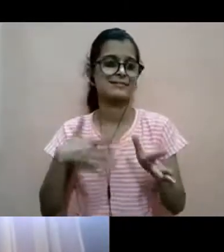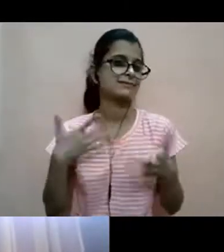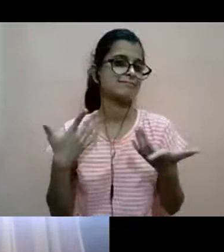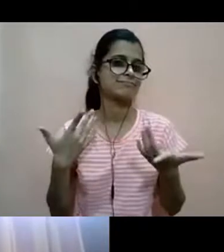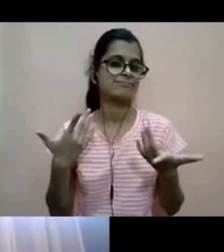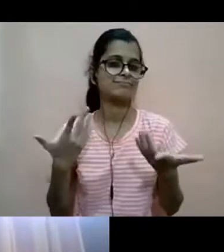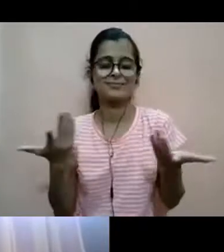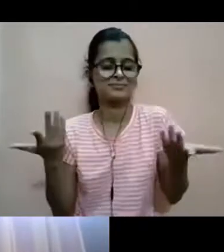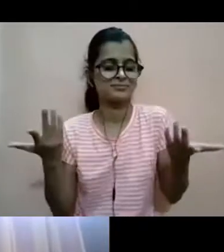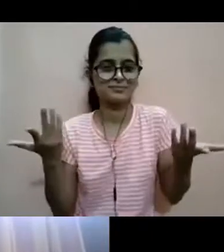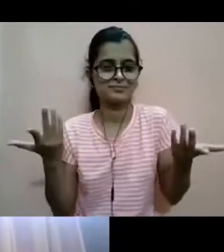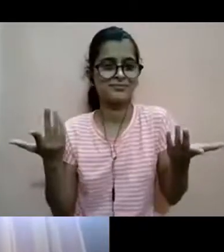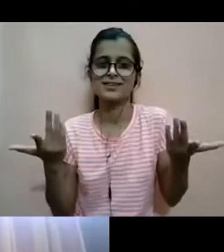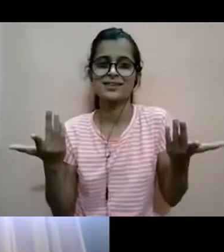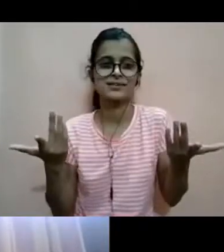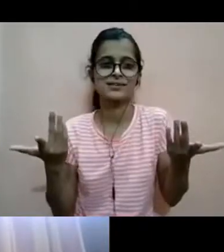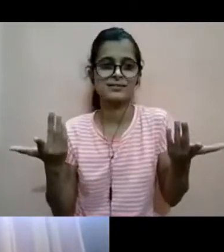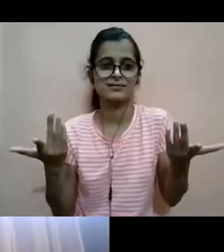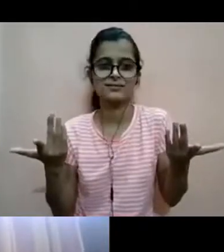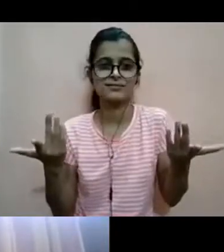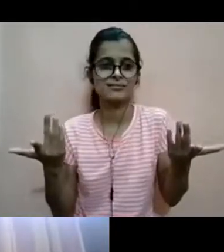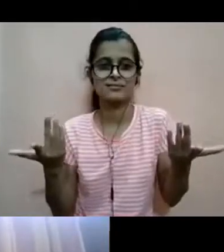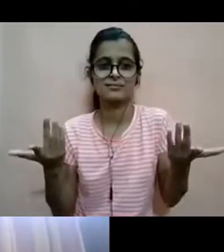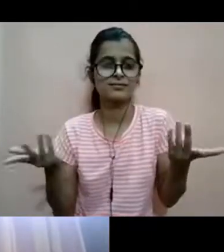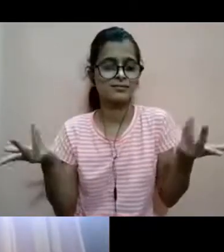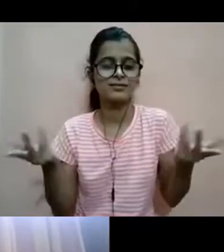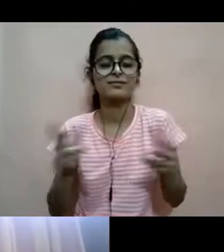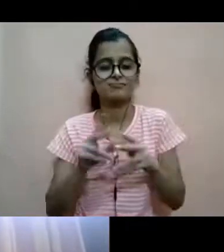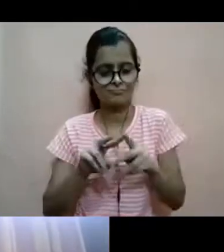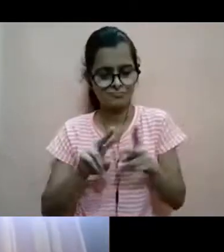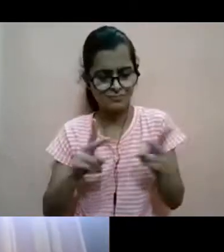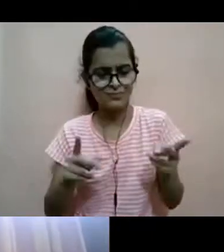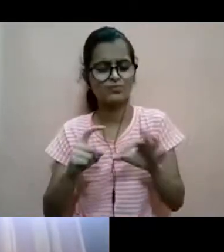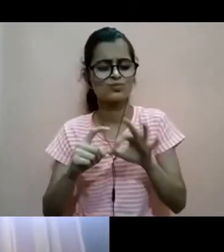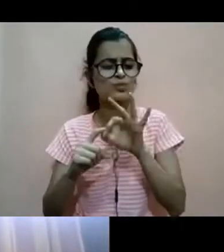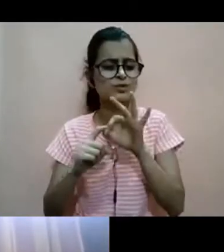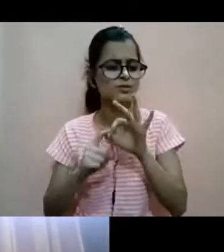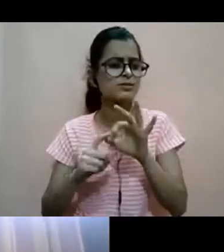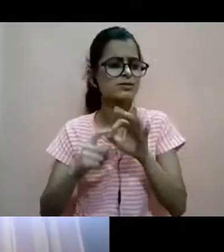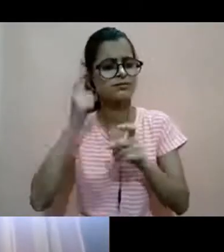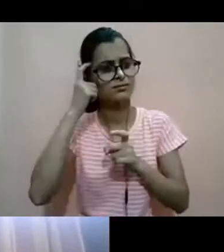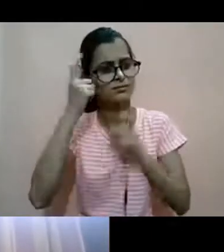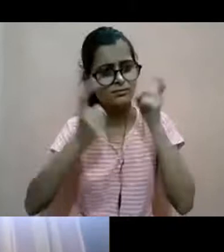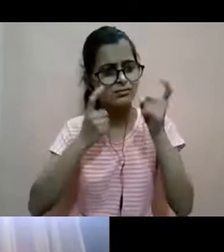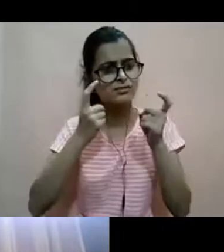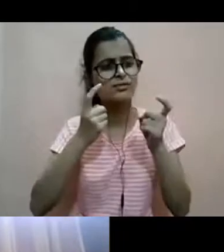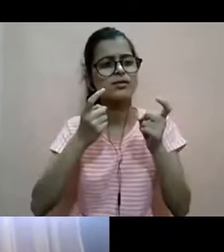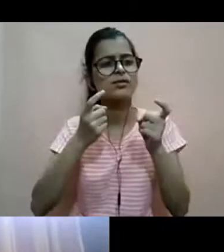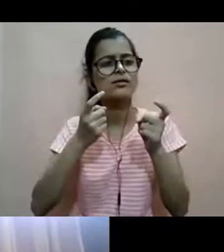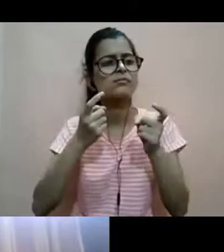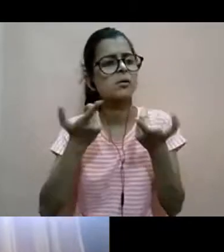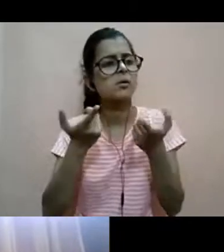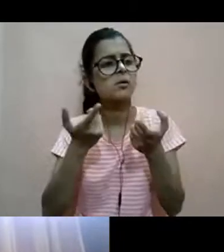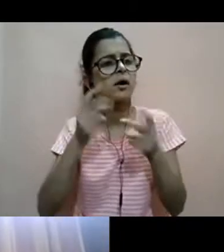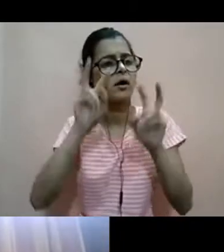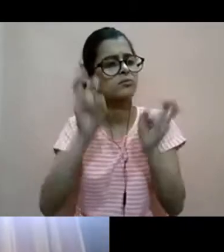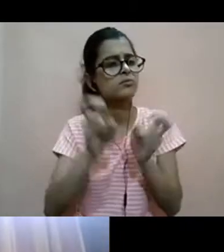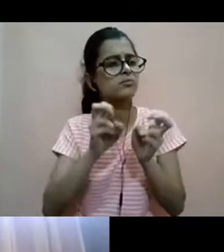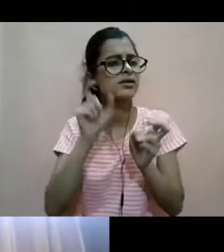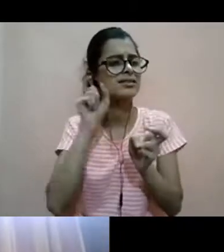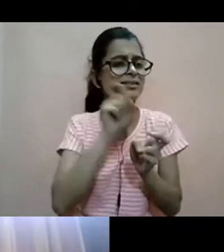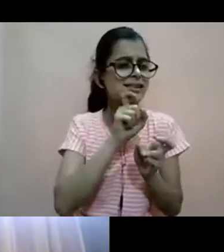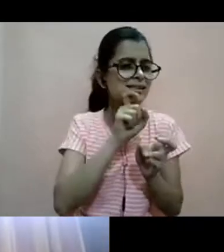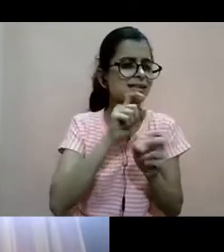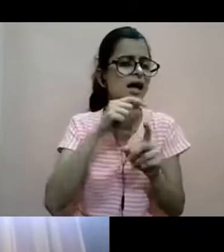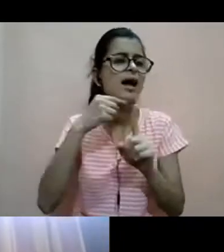means unraveling all sorts of questions about how we think about sex and gender, sexuality